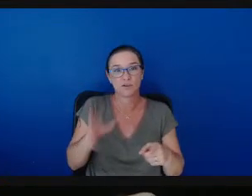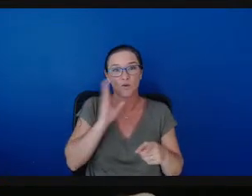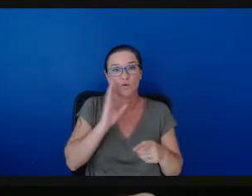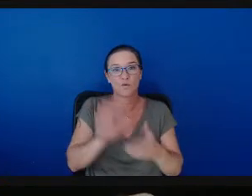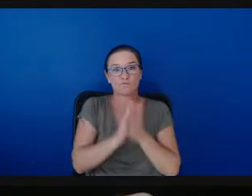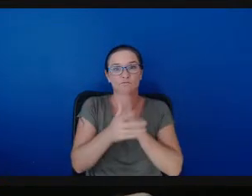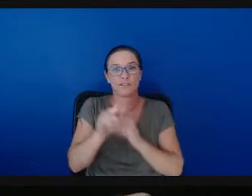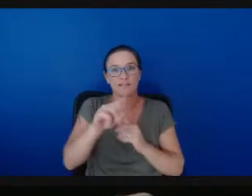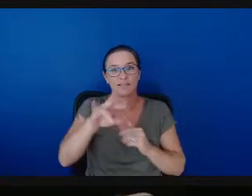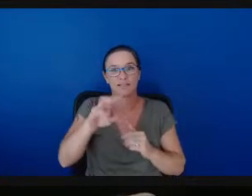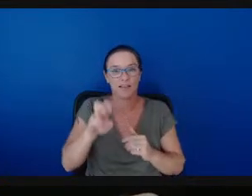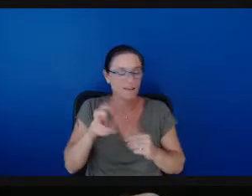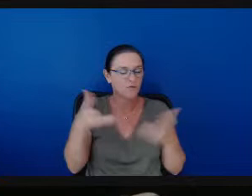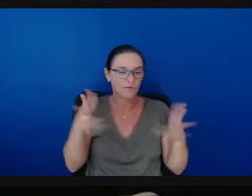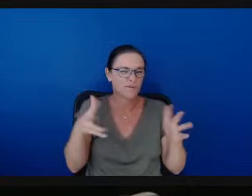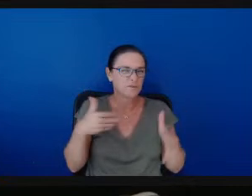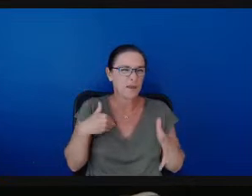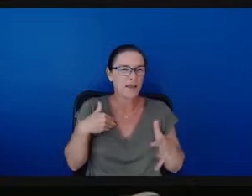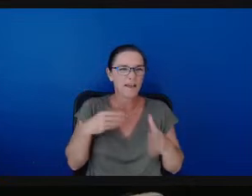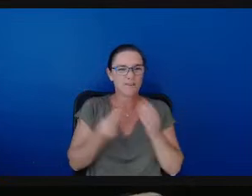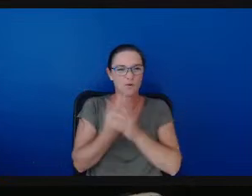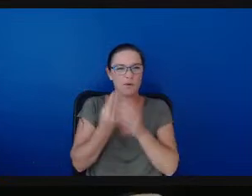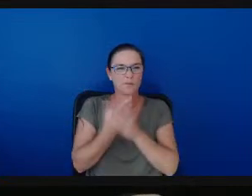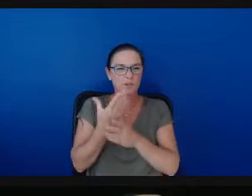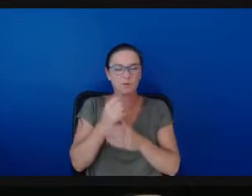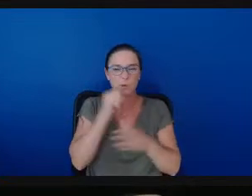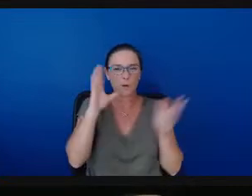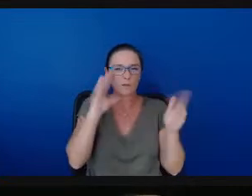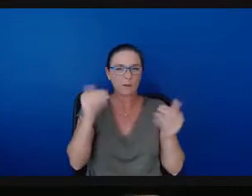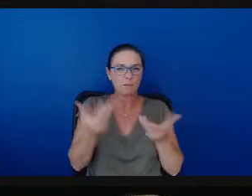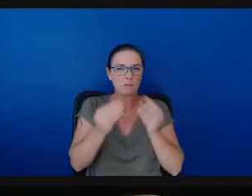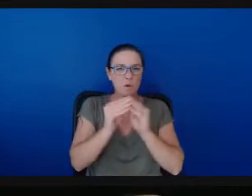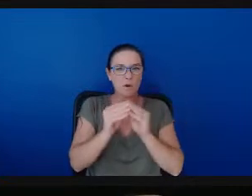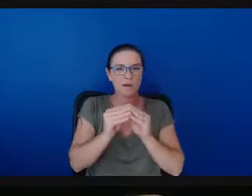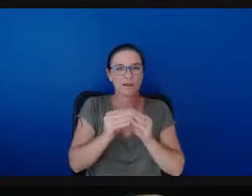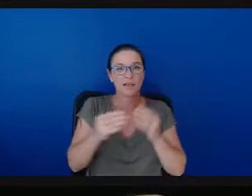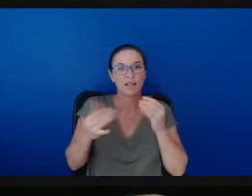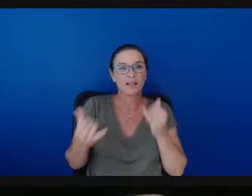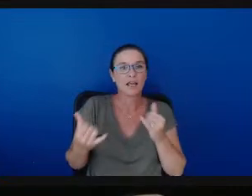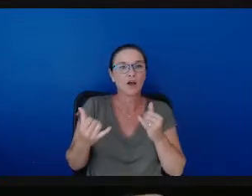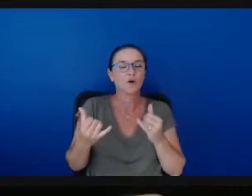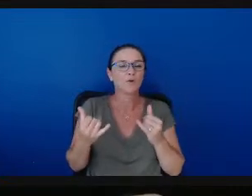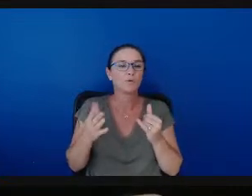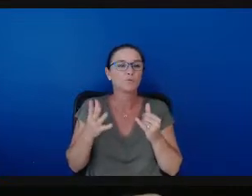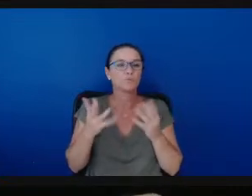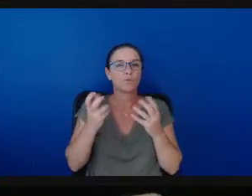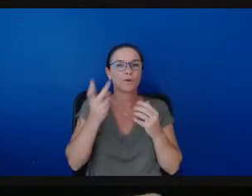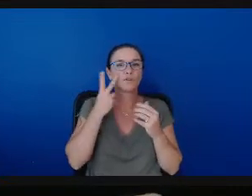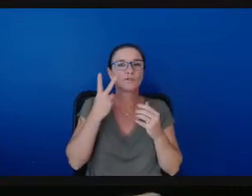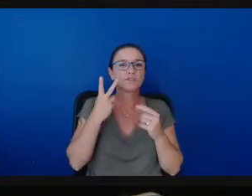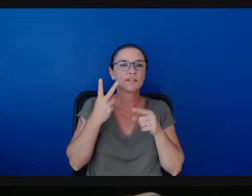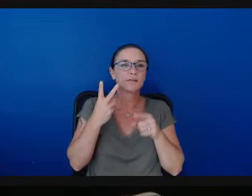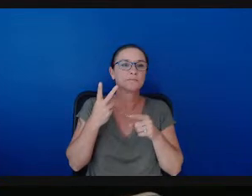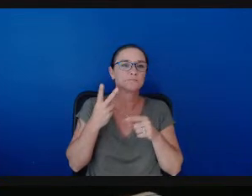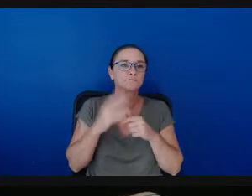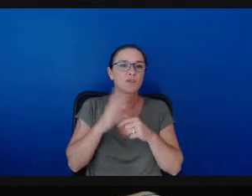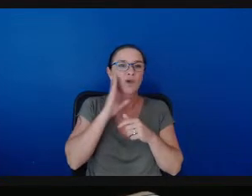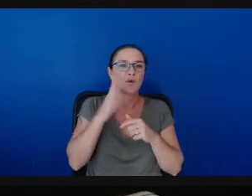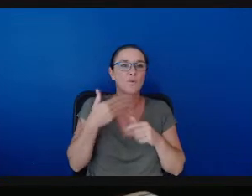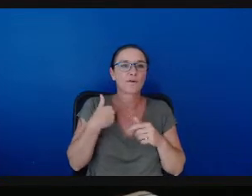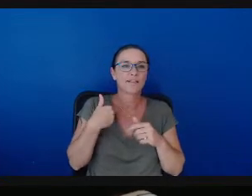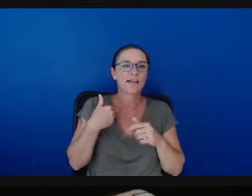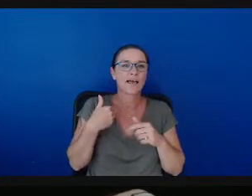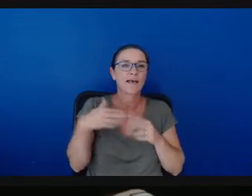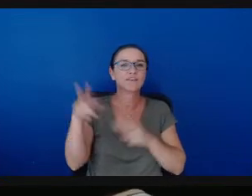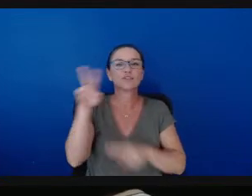got our eruption. It's pretty, it's all about the sites now. And I'm sure there'll be a lava stadium viewing area up there again